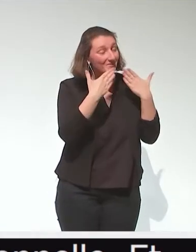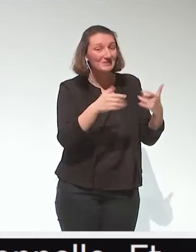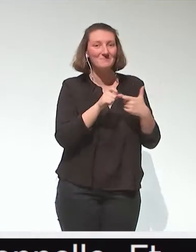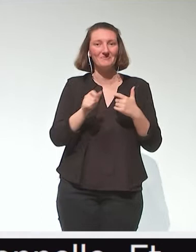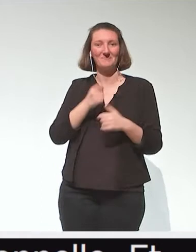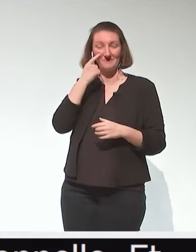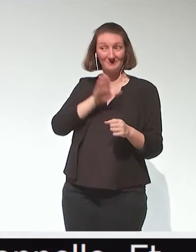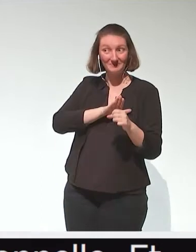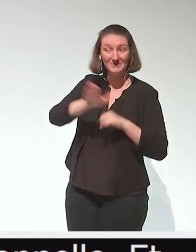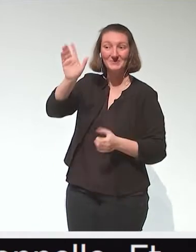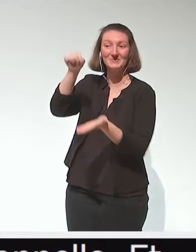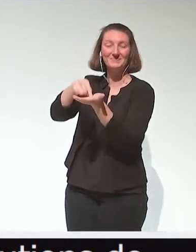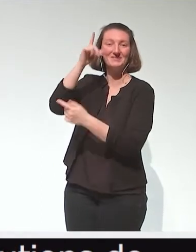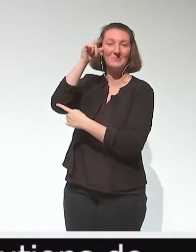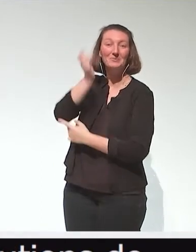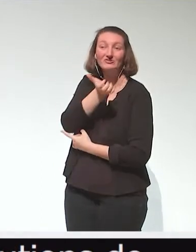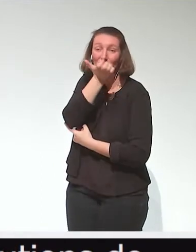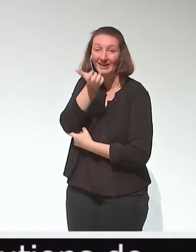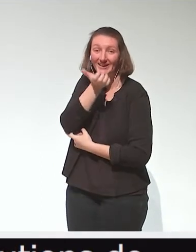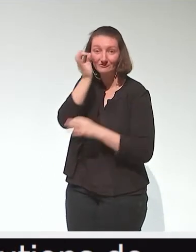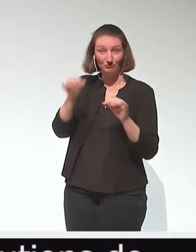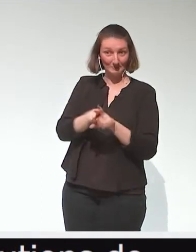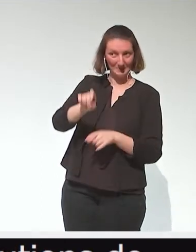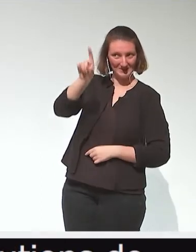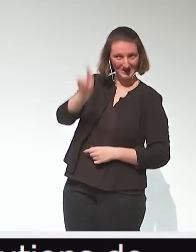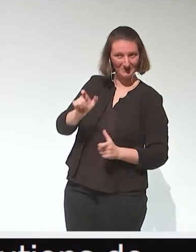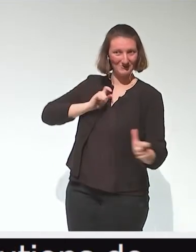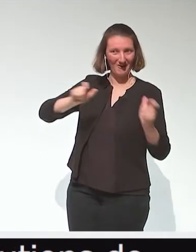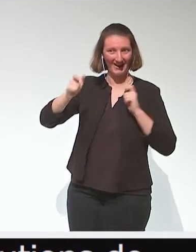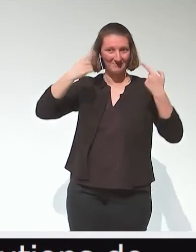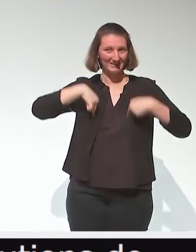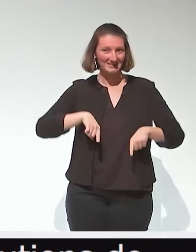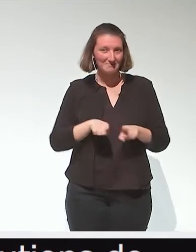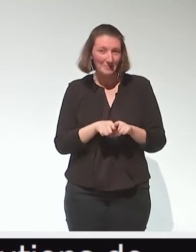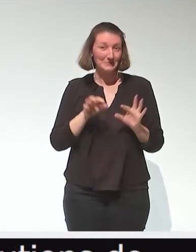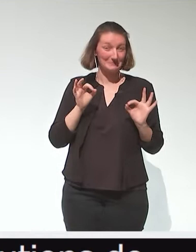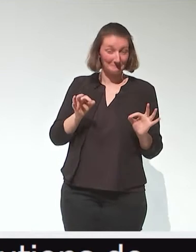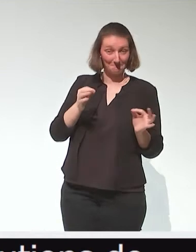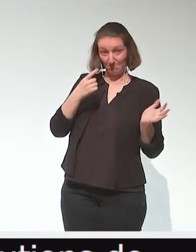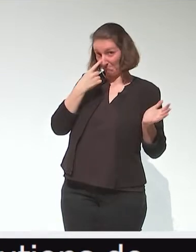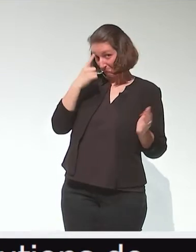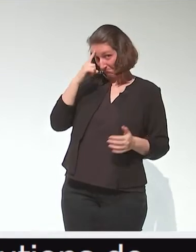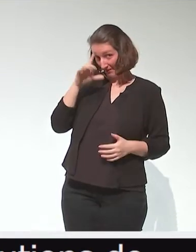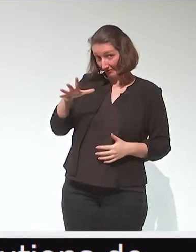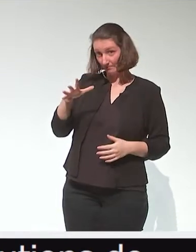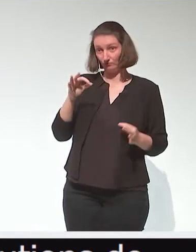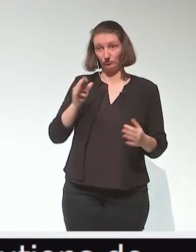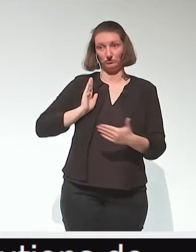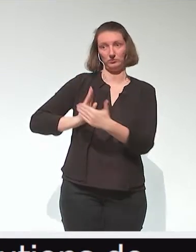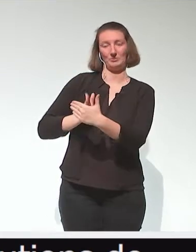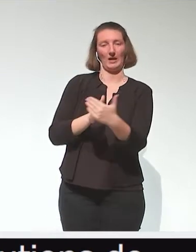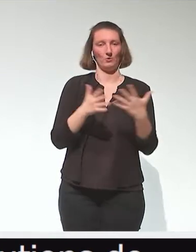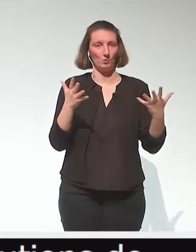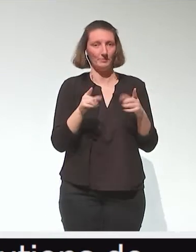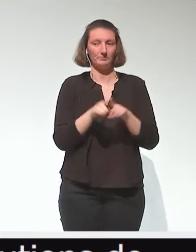Let's go to the Czech Republic with Mrs. Stepankova. Same question as I asked your colleagues. And what are